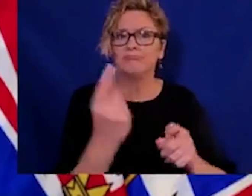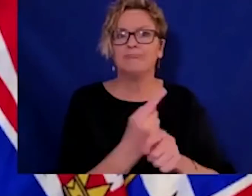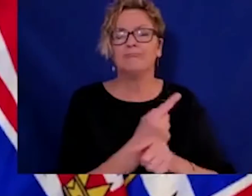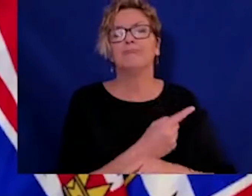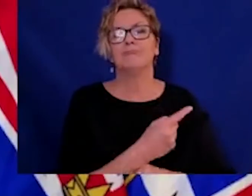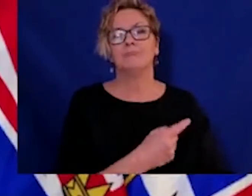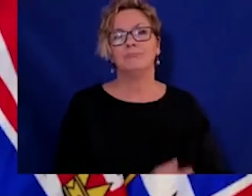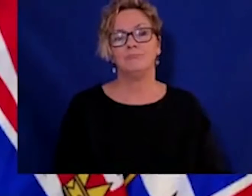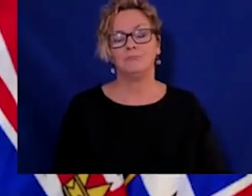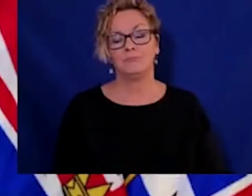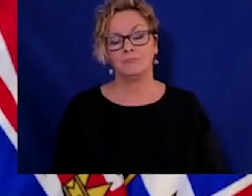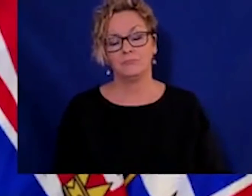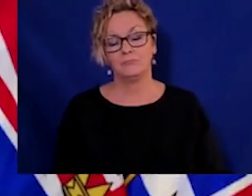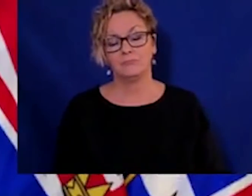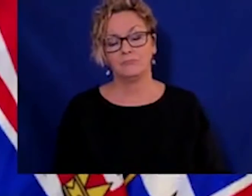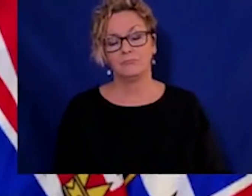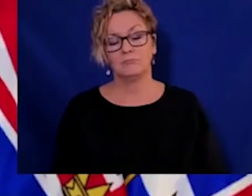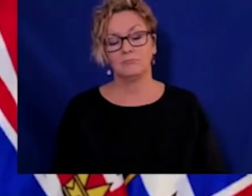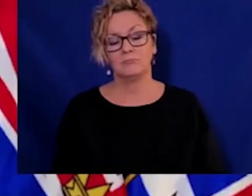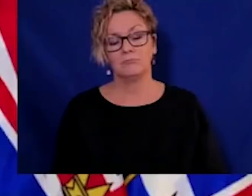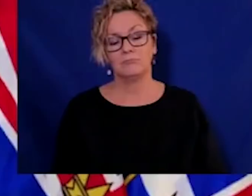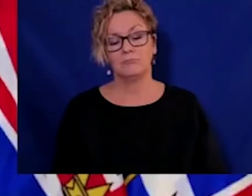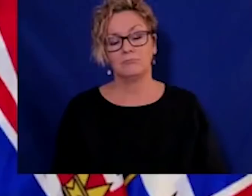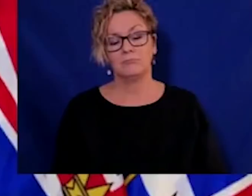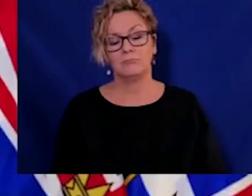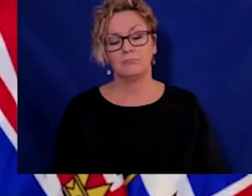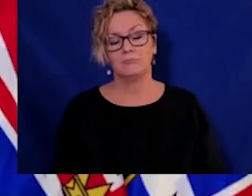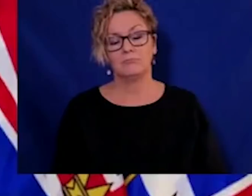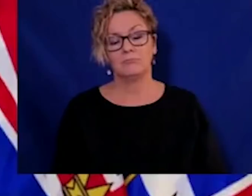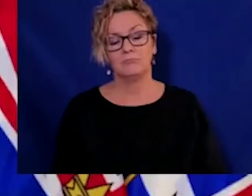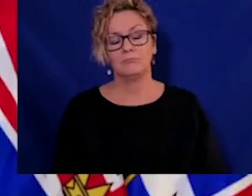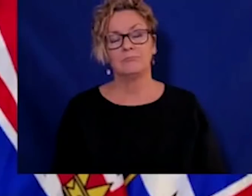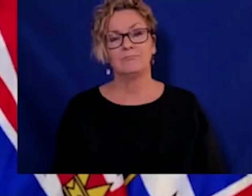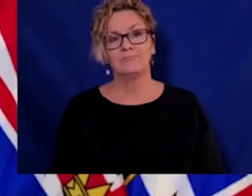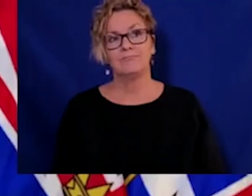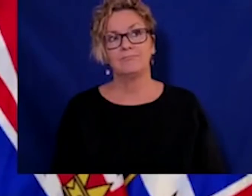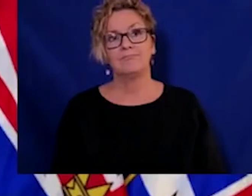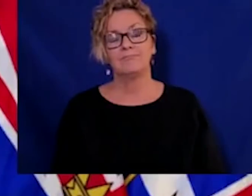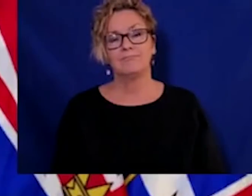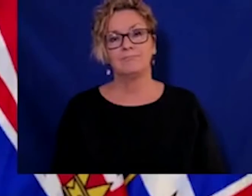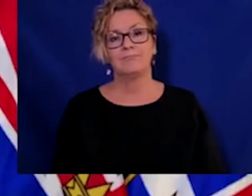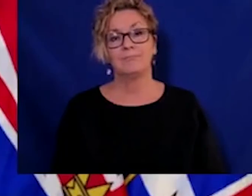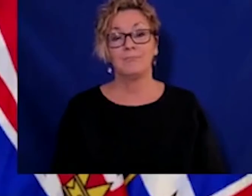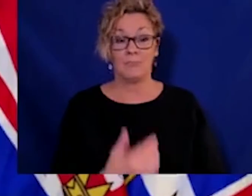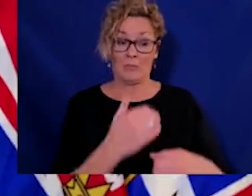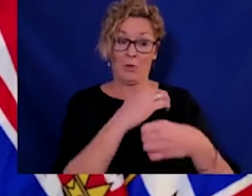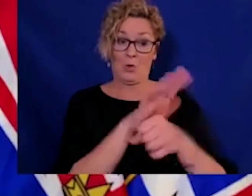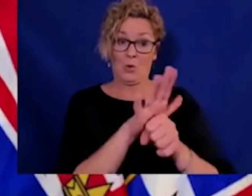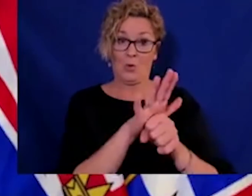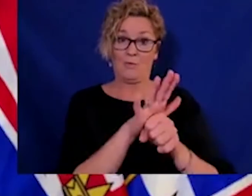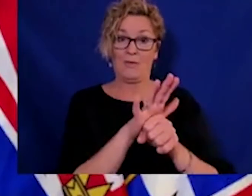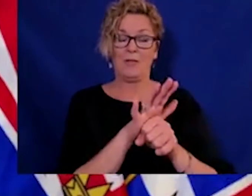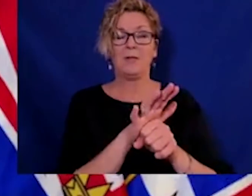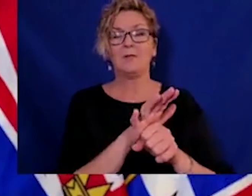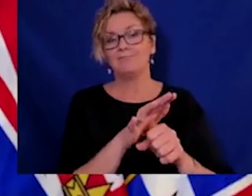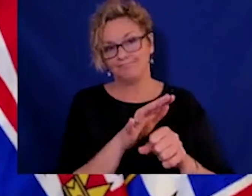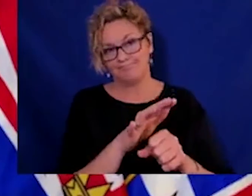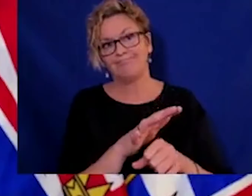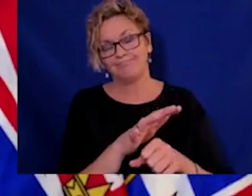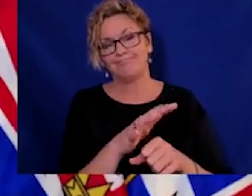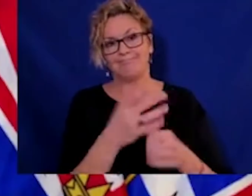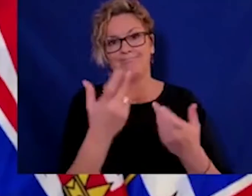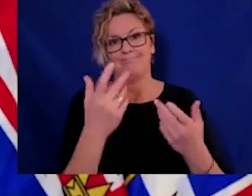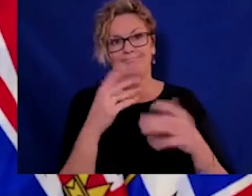So COVID-19 has meant that we have all had to work a bit harder to connect in a safe way with each